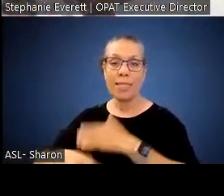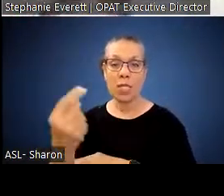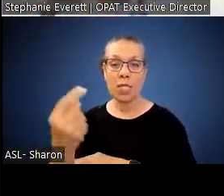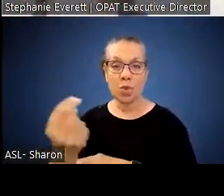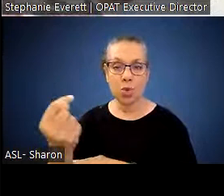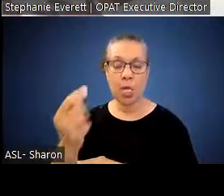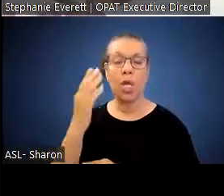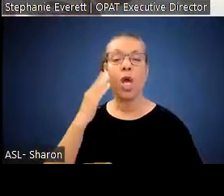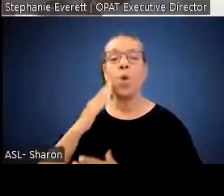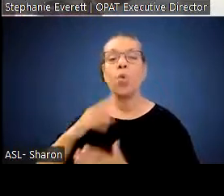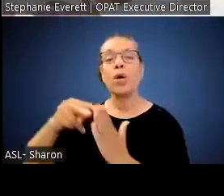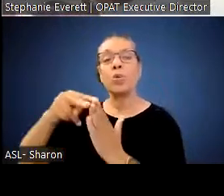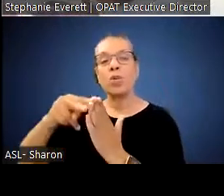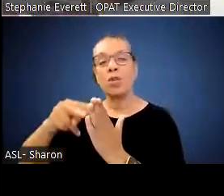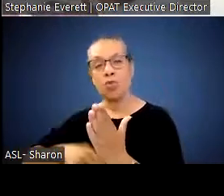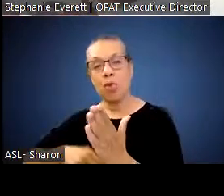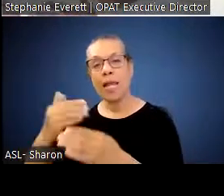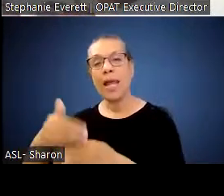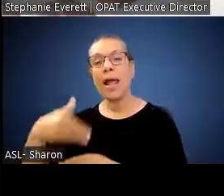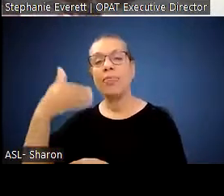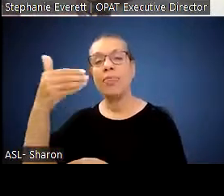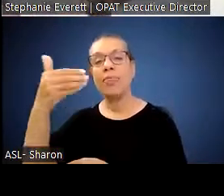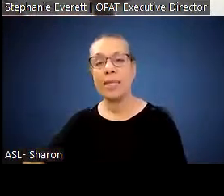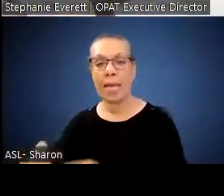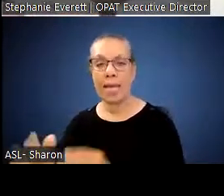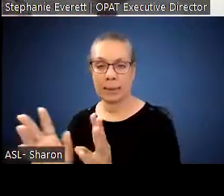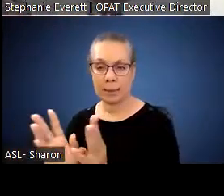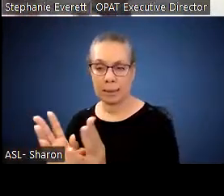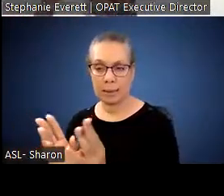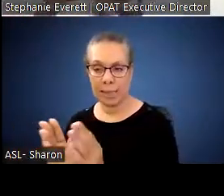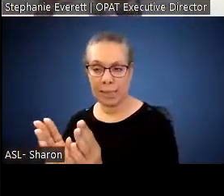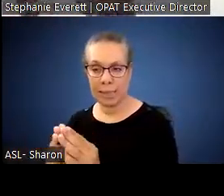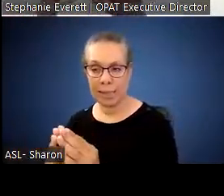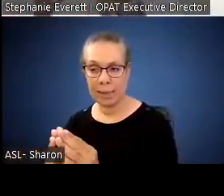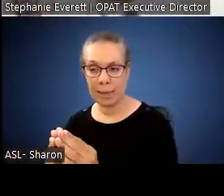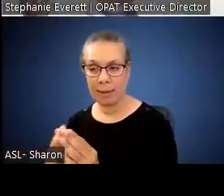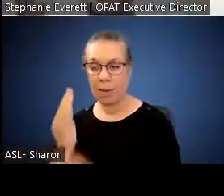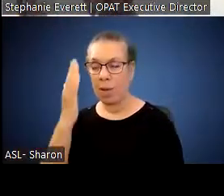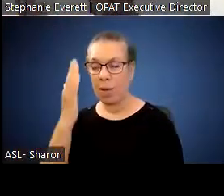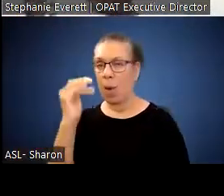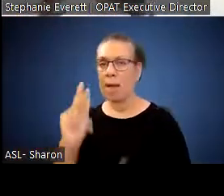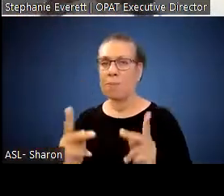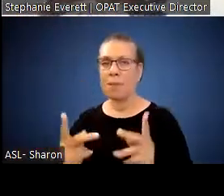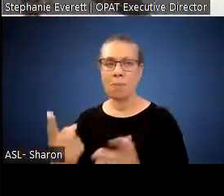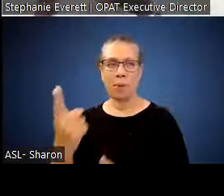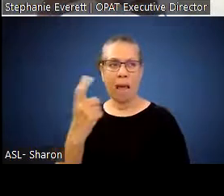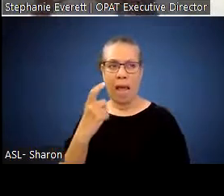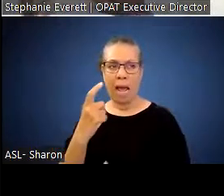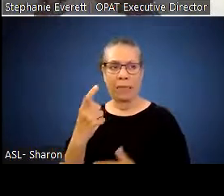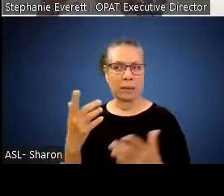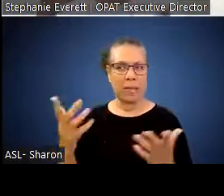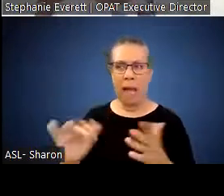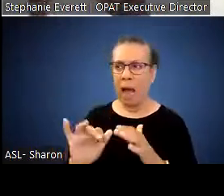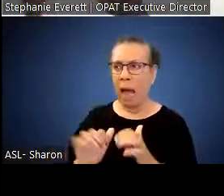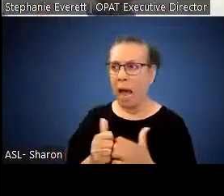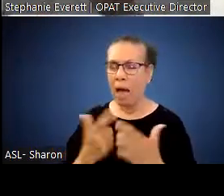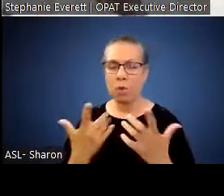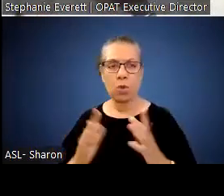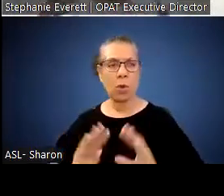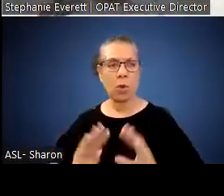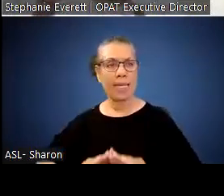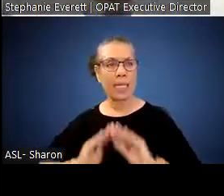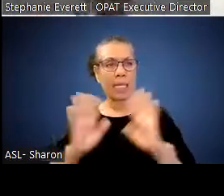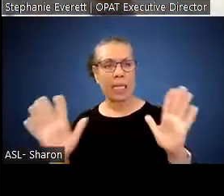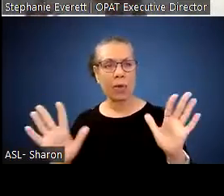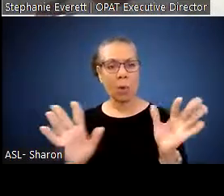minutes the following community meeting. Because then there was a question just for the other commissioners about how do we have transparency of comments